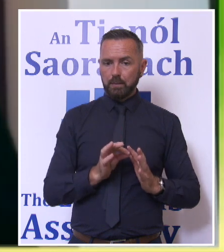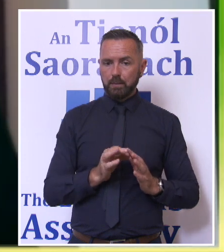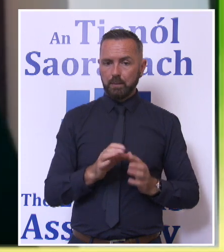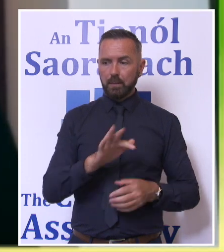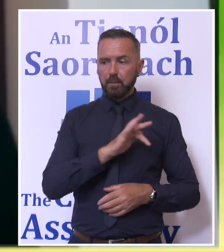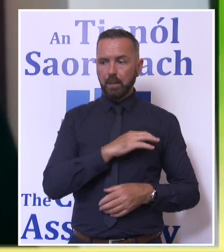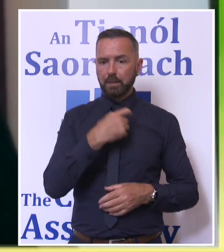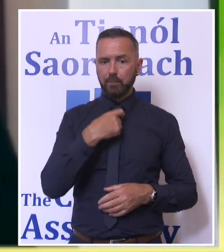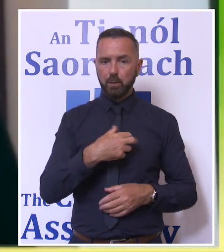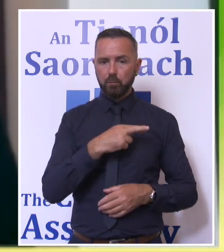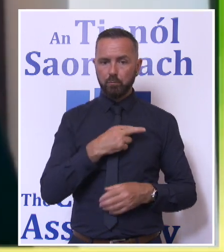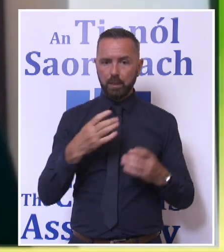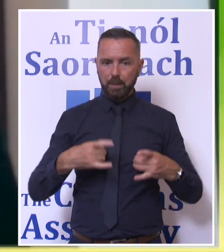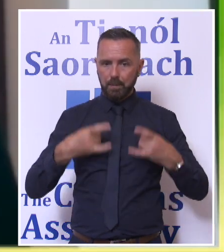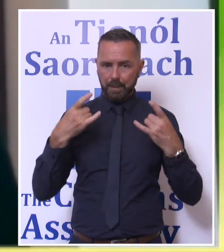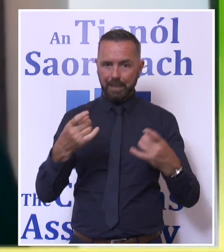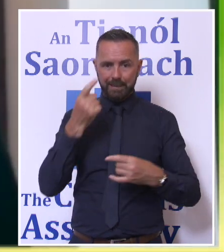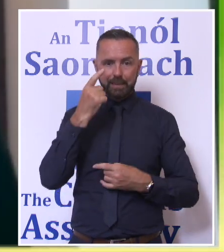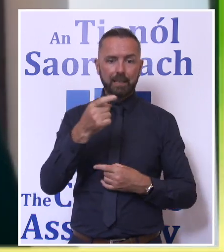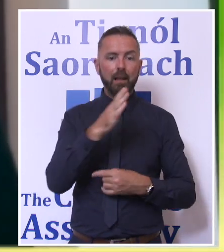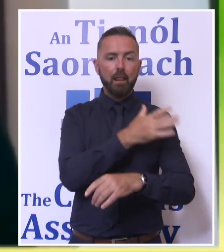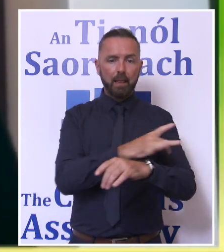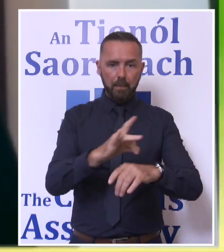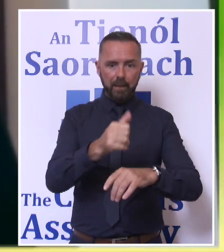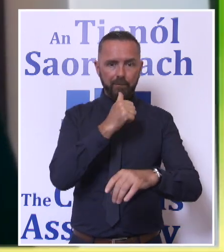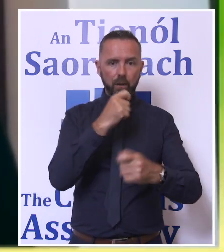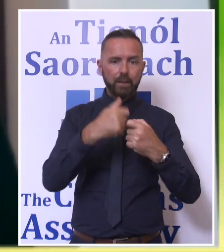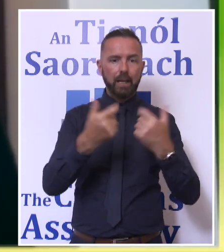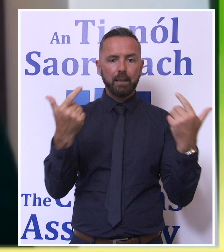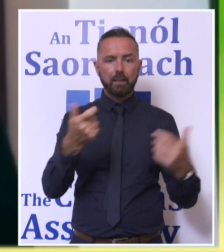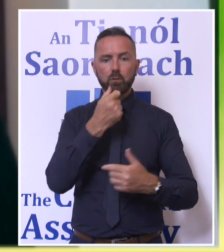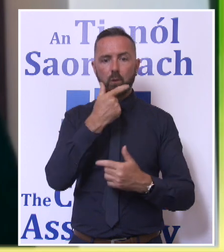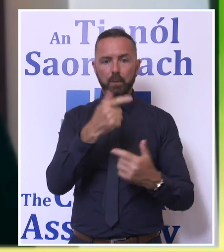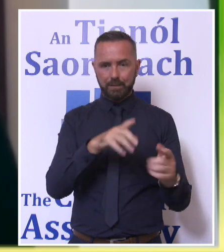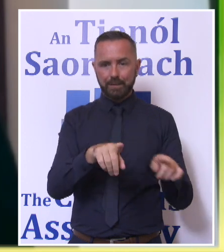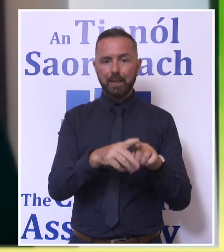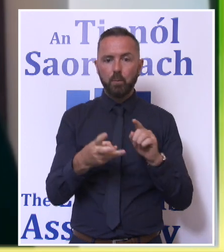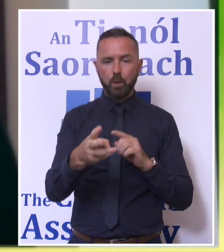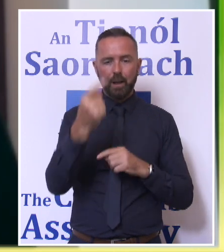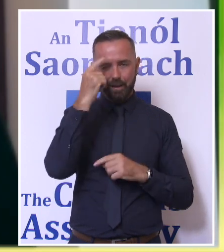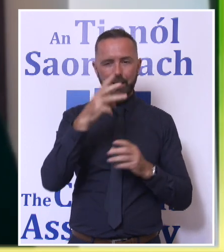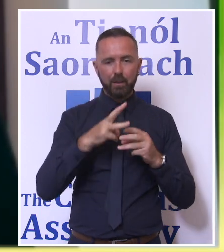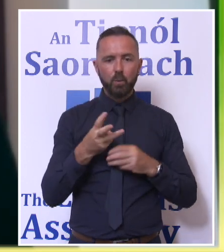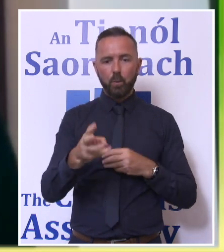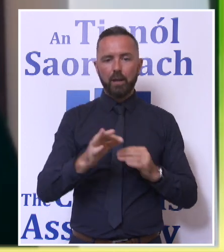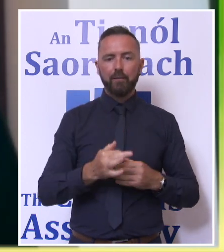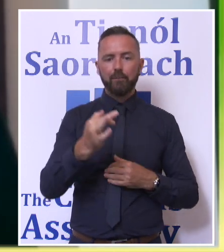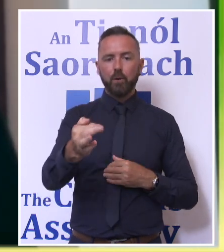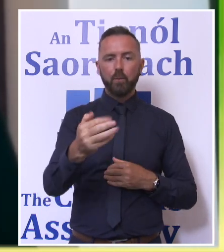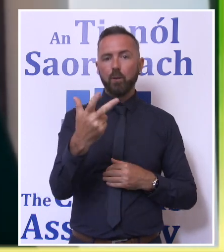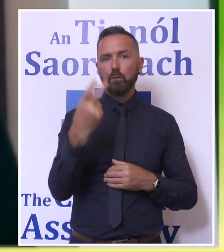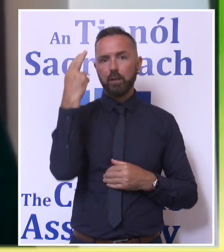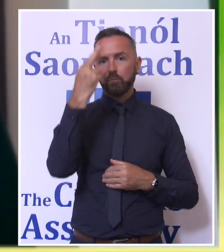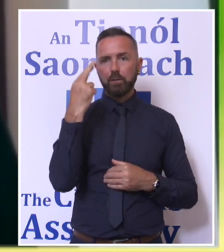I'm personally really pleased to see Limerick first and now Dublin moving in this direction. I think it is the way to go. Let me just give you 3 reasons